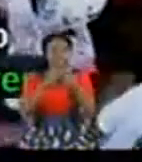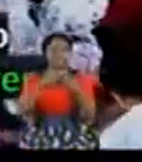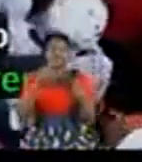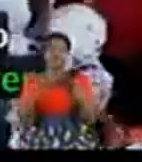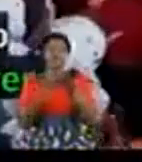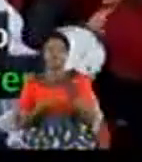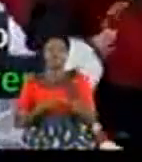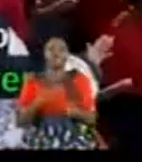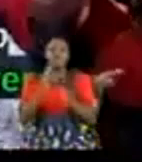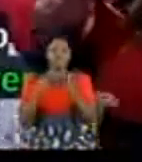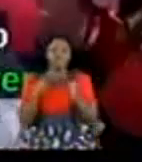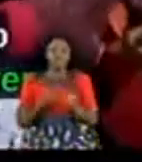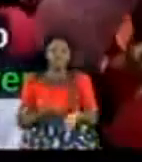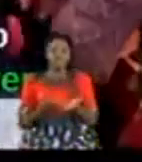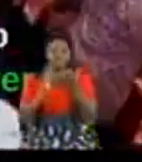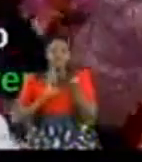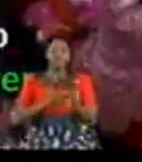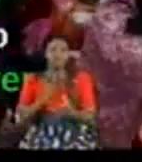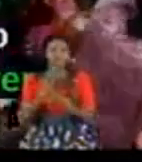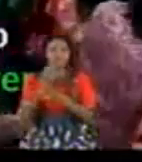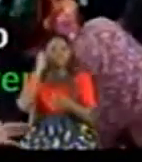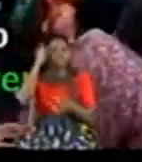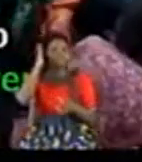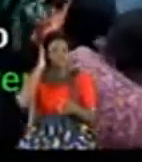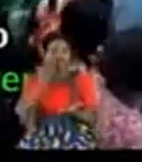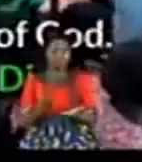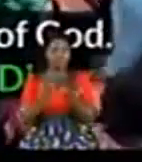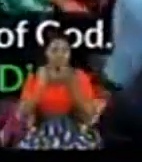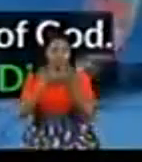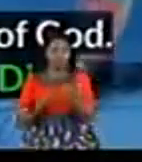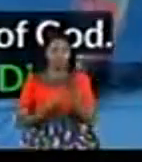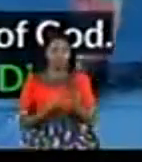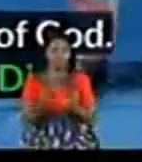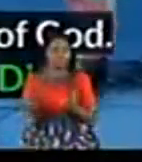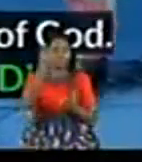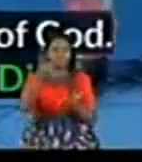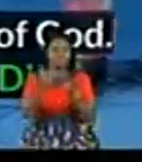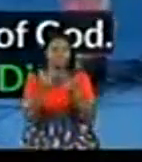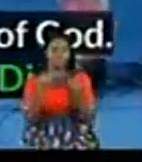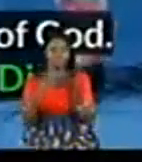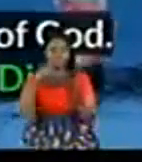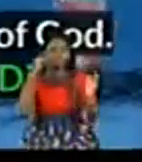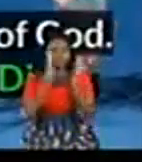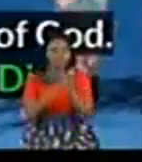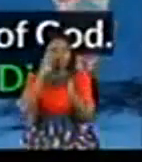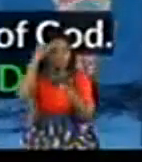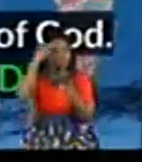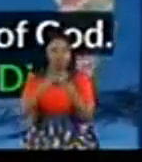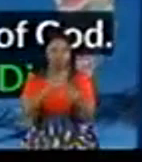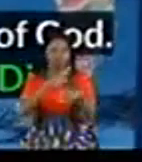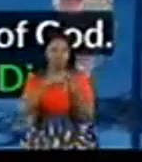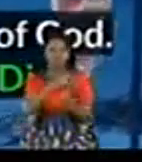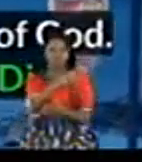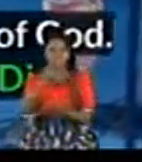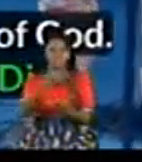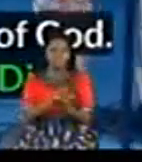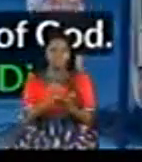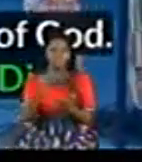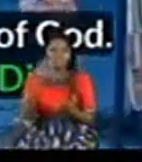our hand he will raise us up come let's praise His name oh ye saints of God